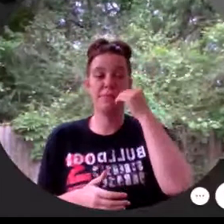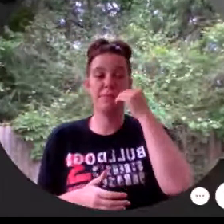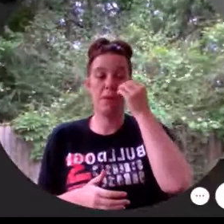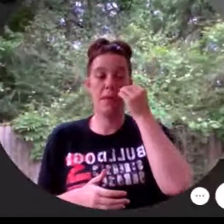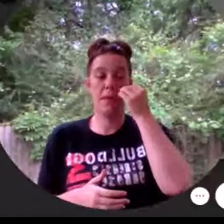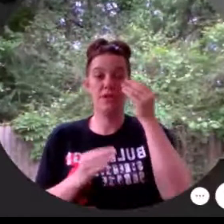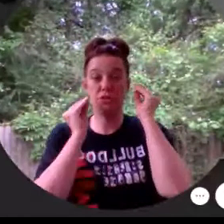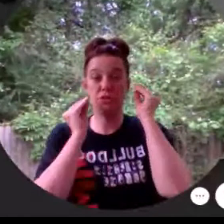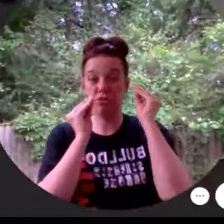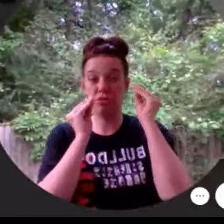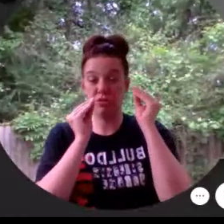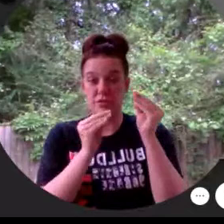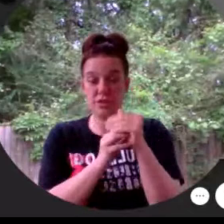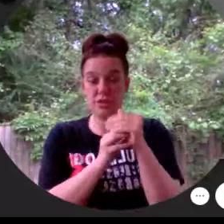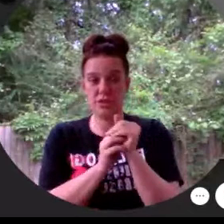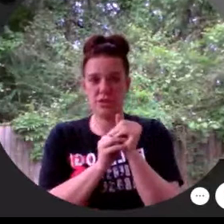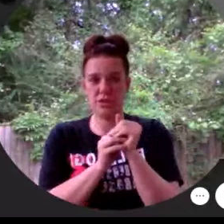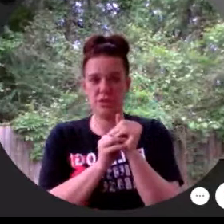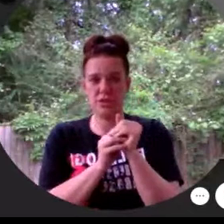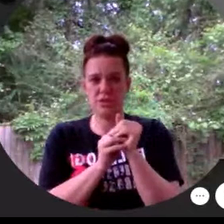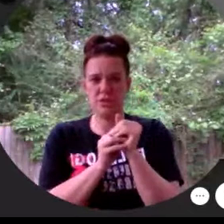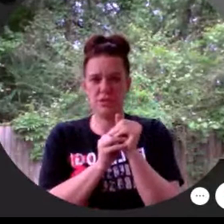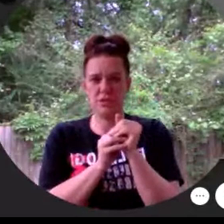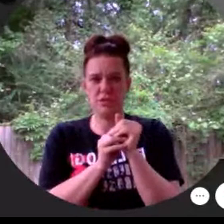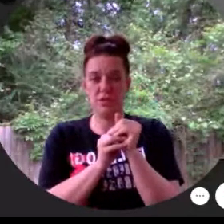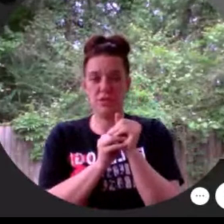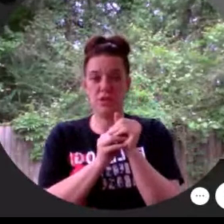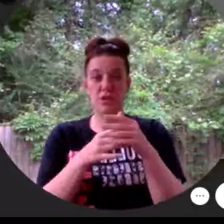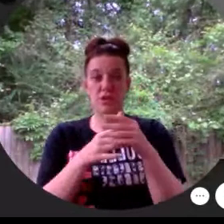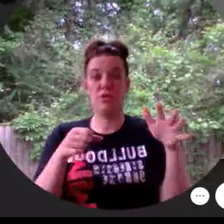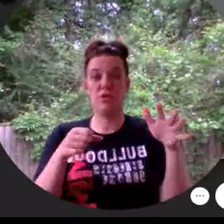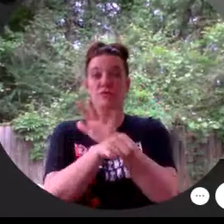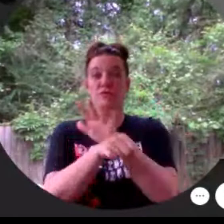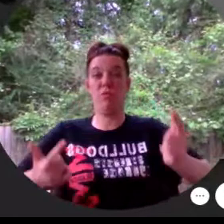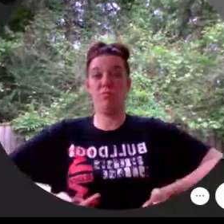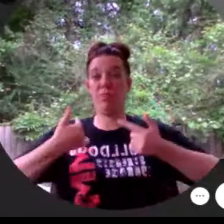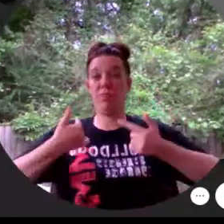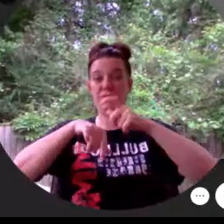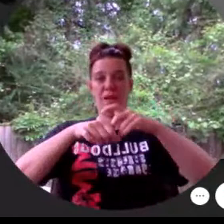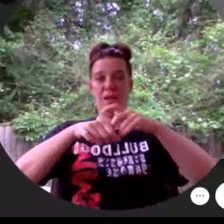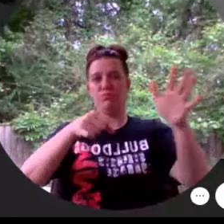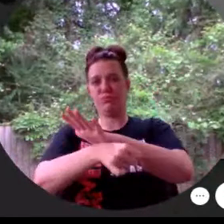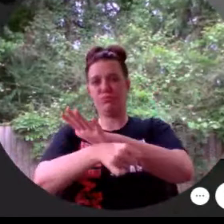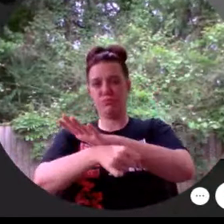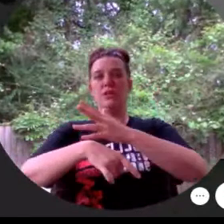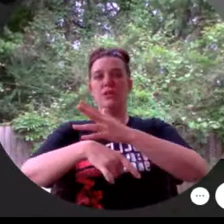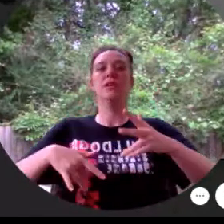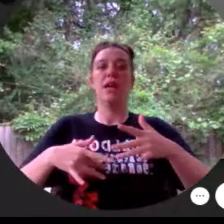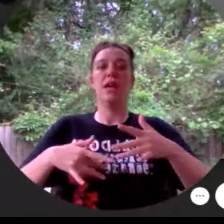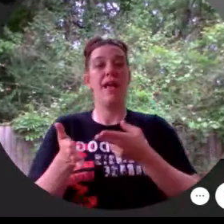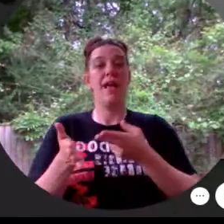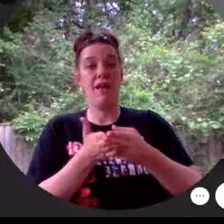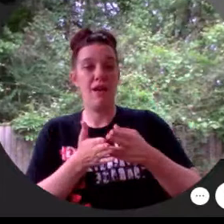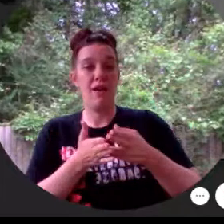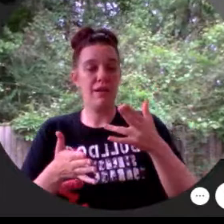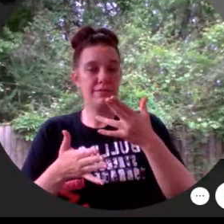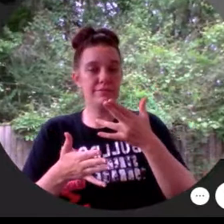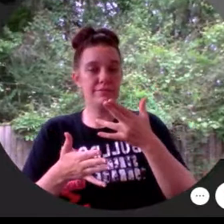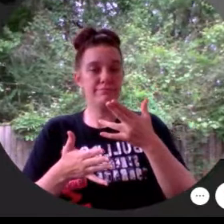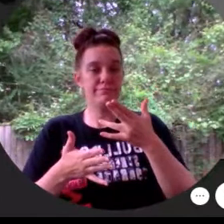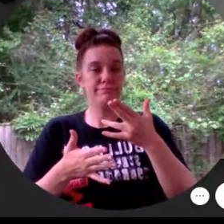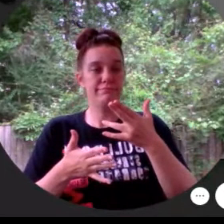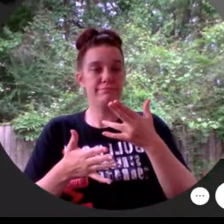to teach could fill up a lifetime. I honestly believe I've grown as